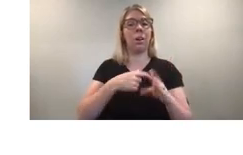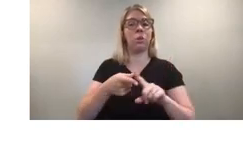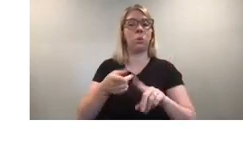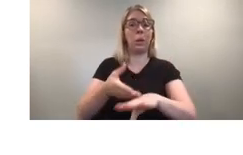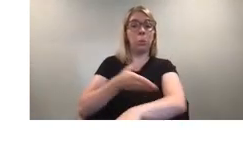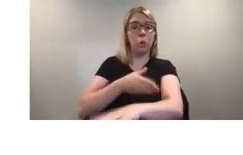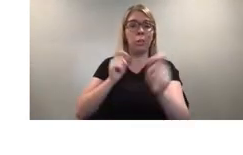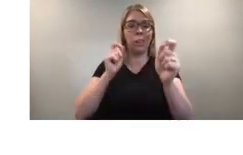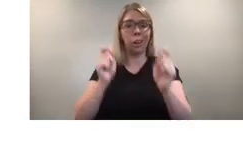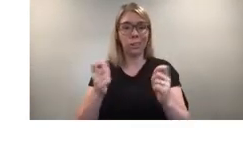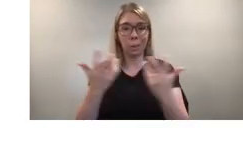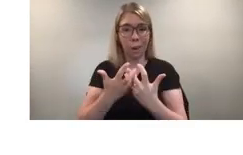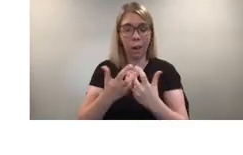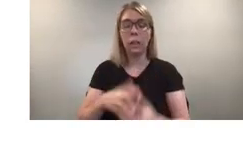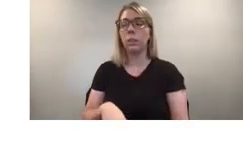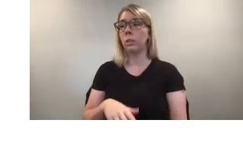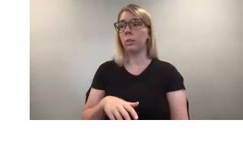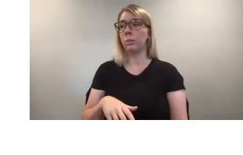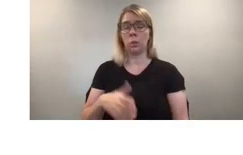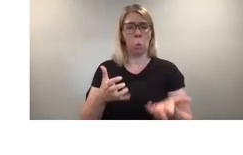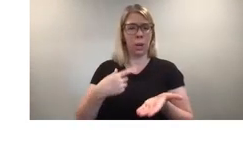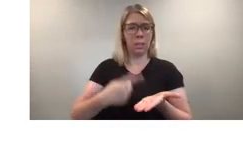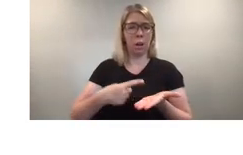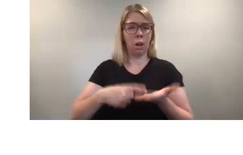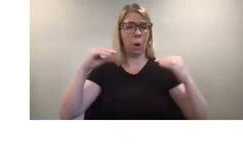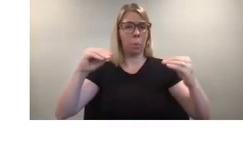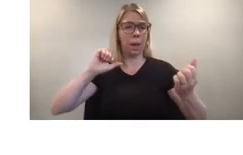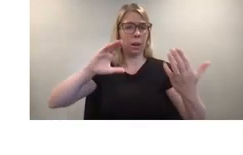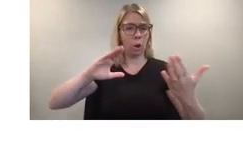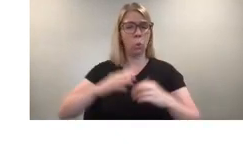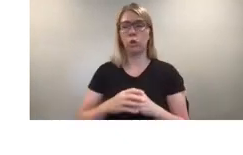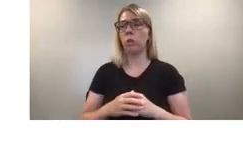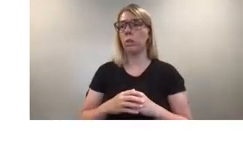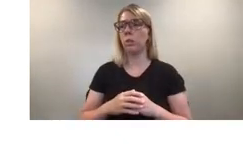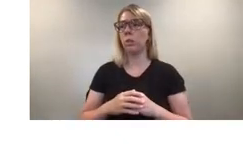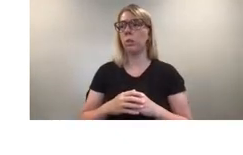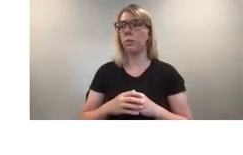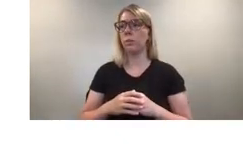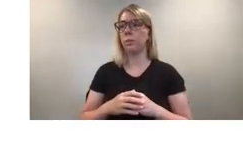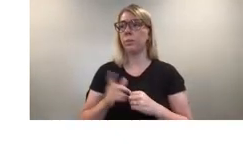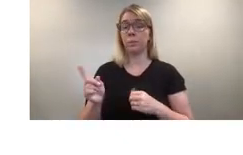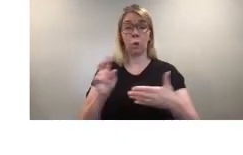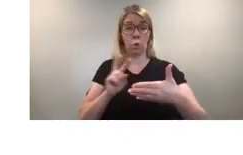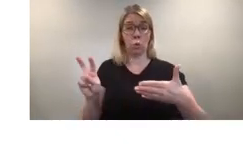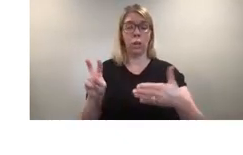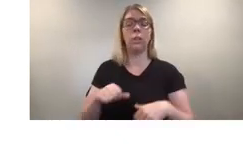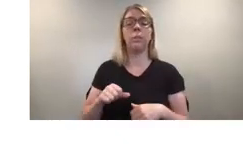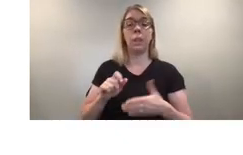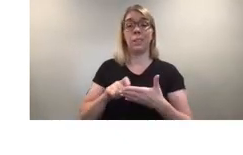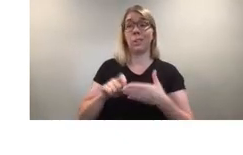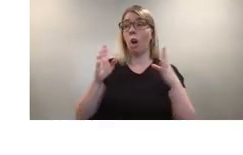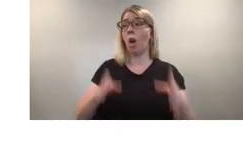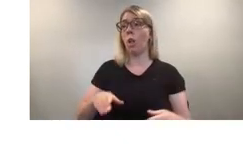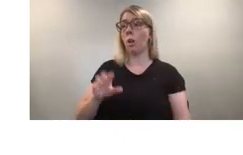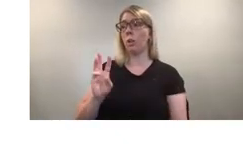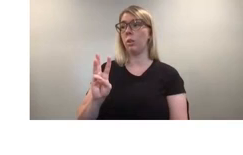And so we also want to talk about that pedagogy part. So in terms of the pedagogy, scholars Wiley and Hilton sought to further